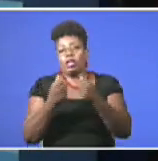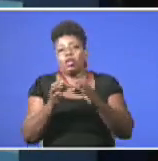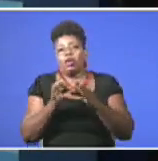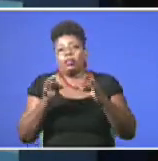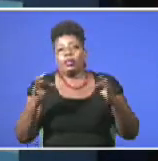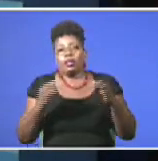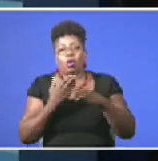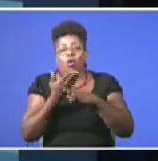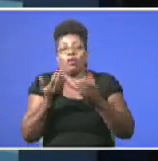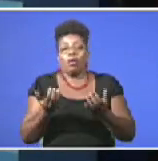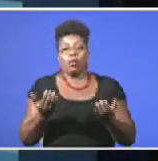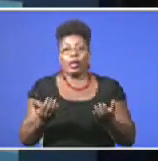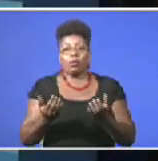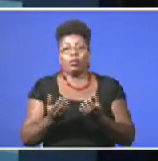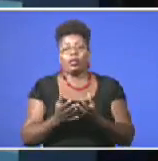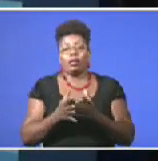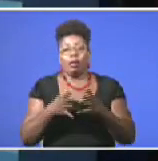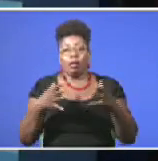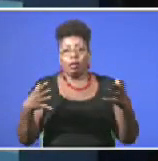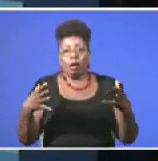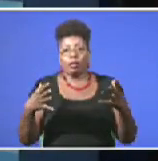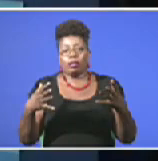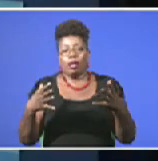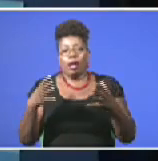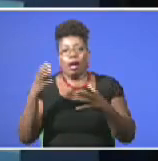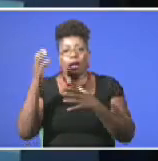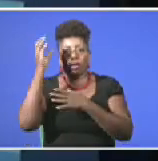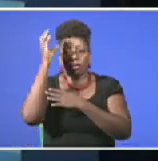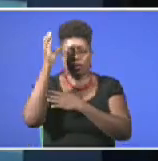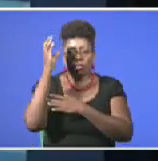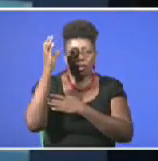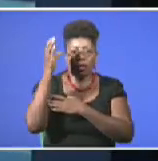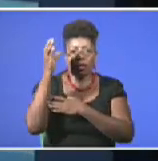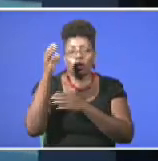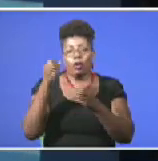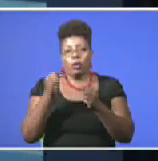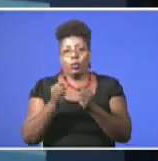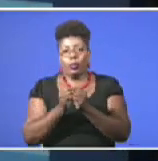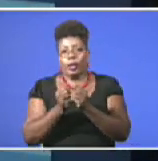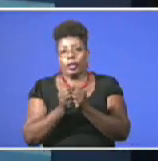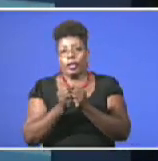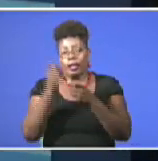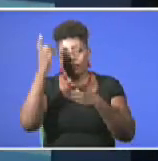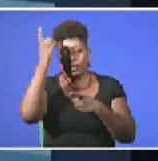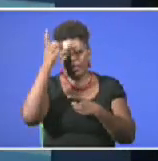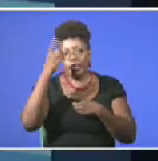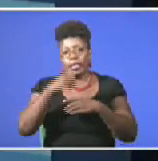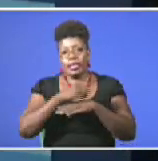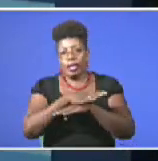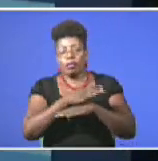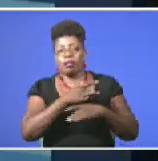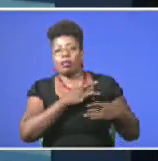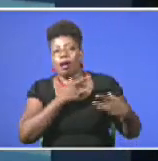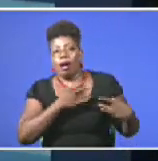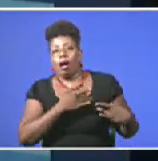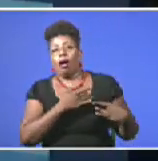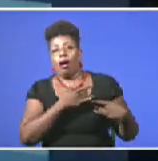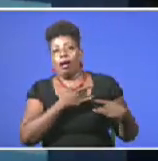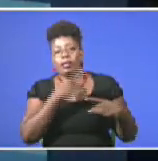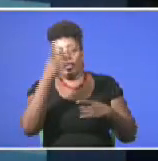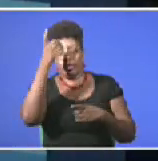and overweight comes with huge consequences in terms of non-communicable diseases, cancer, heart disease,